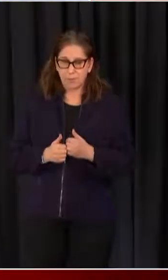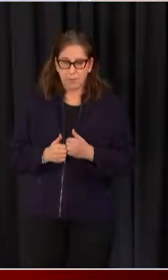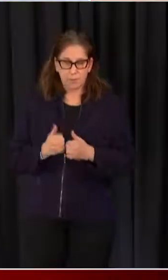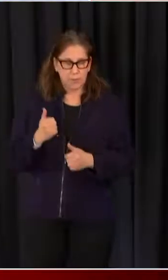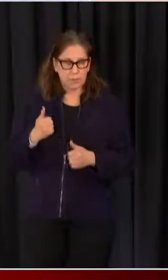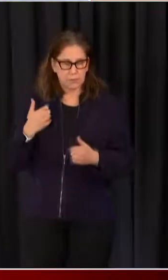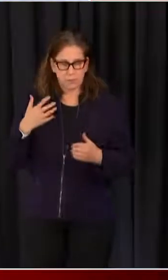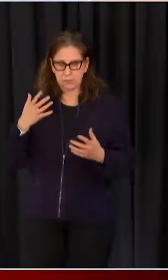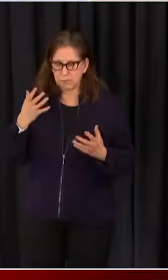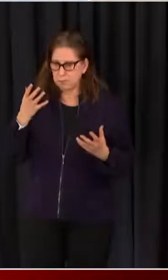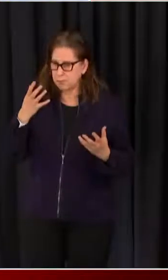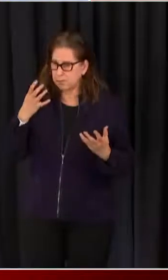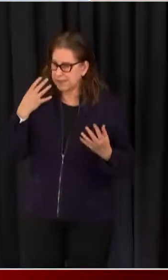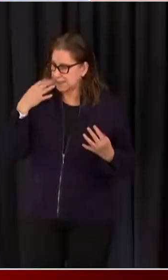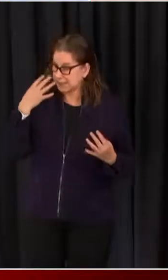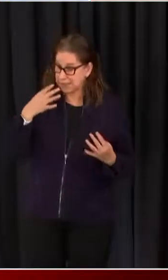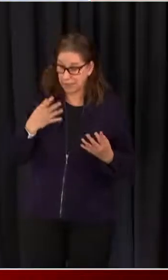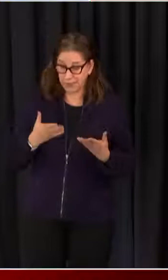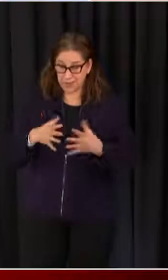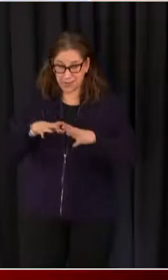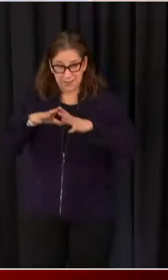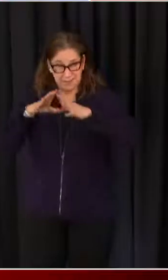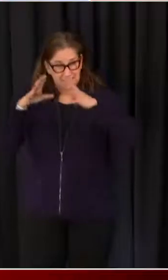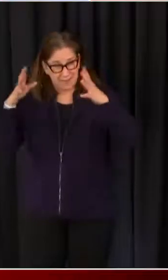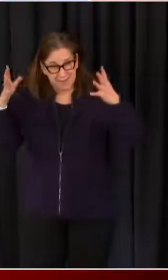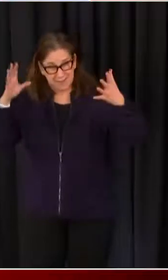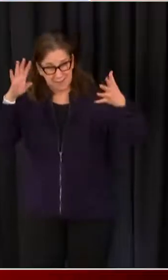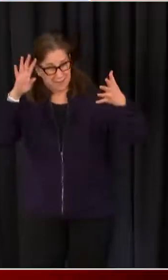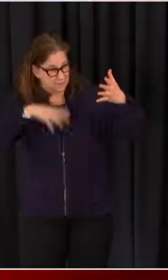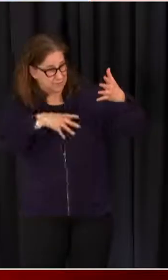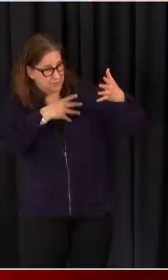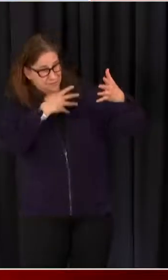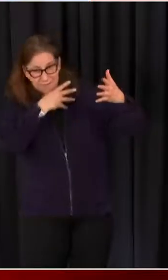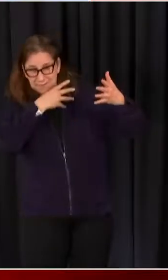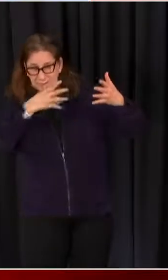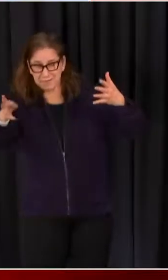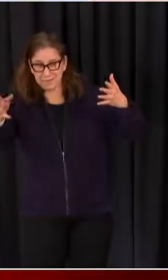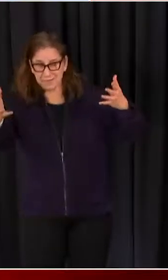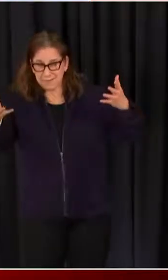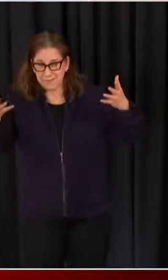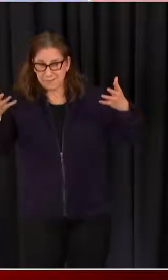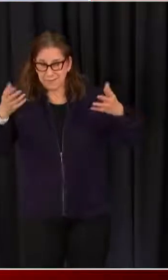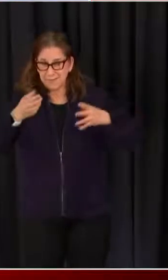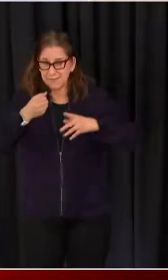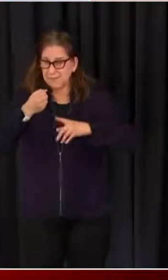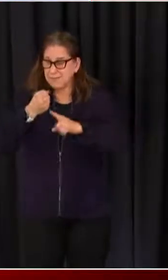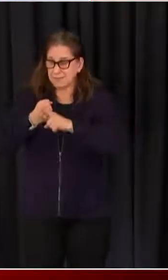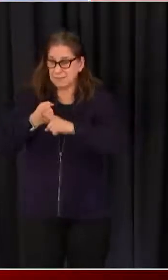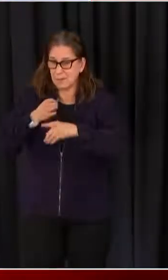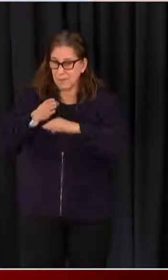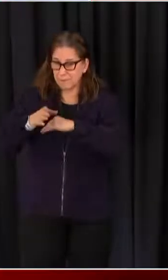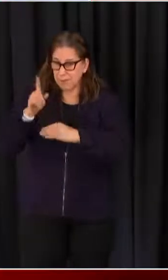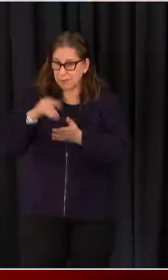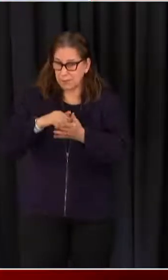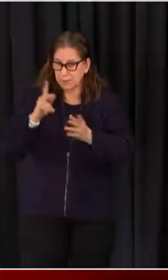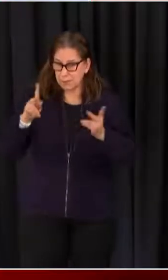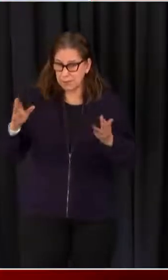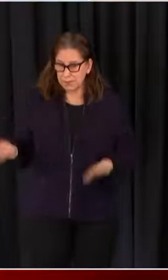that he had seen. Surely 1,000, because then we thought that we would hit 1,000 fatalities in